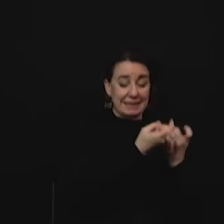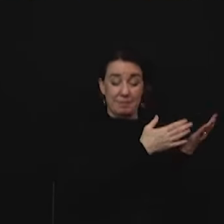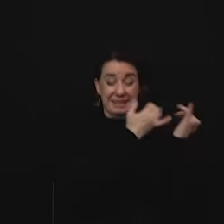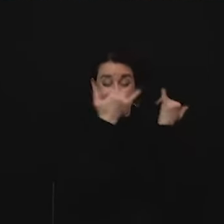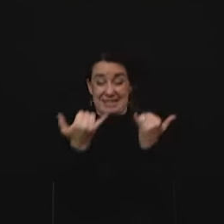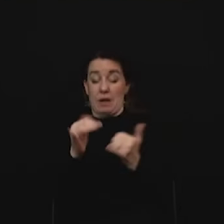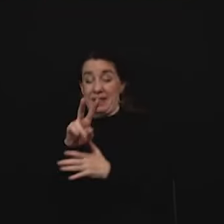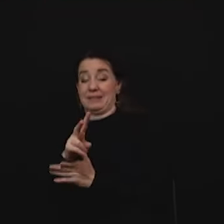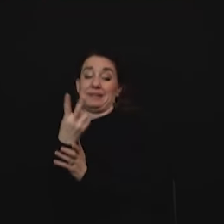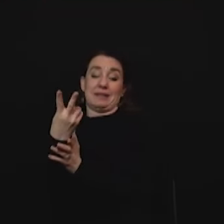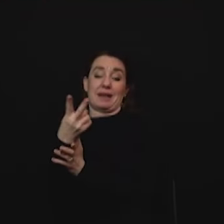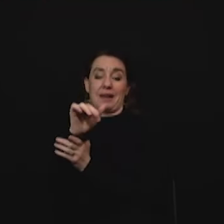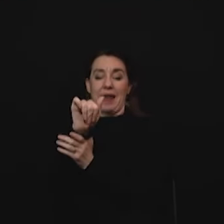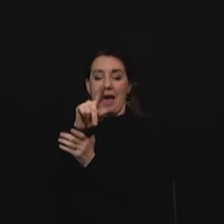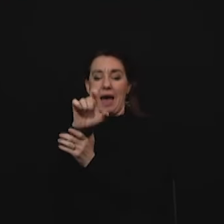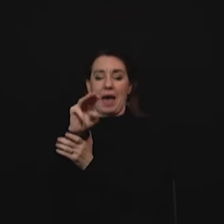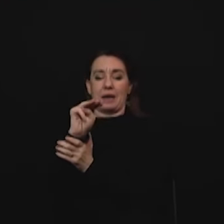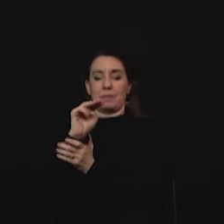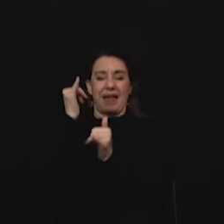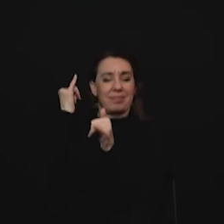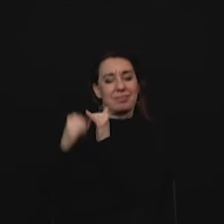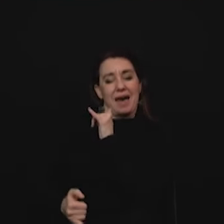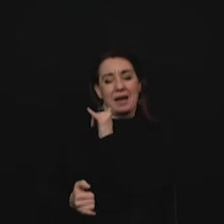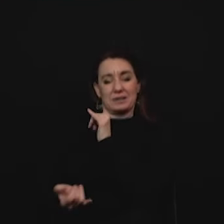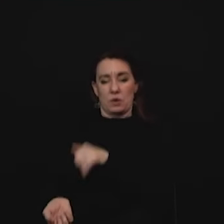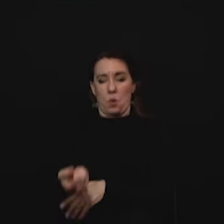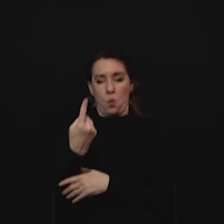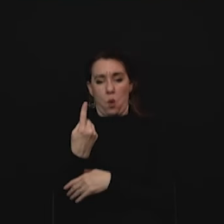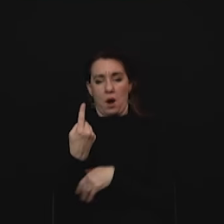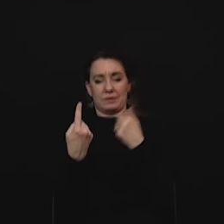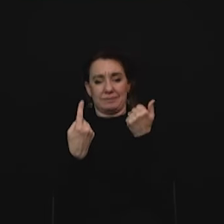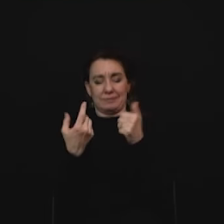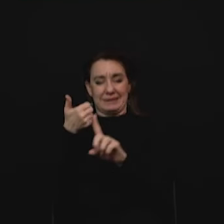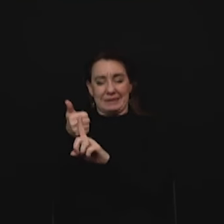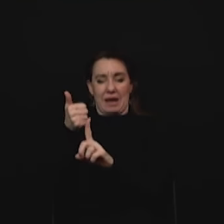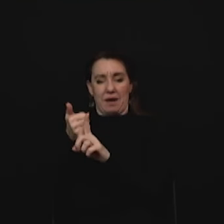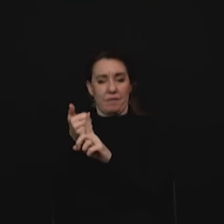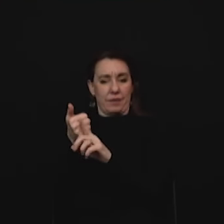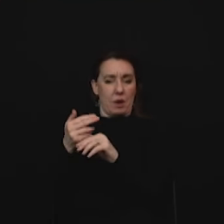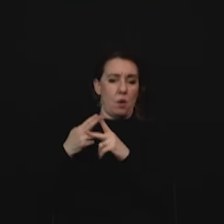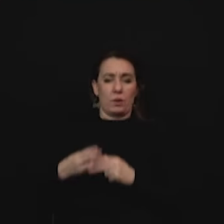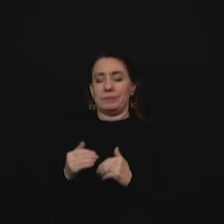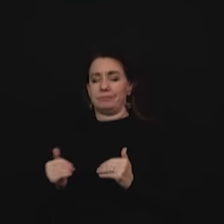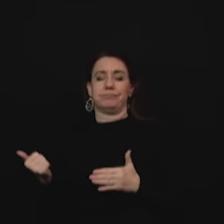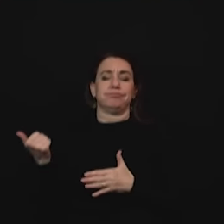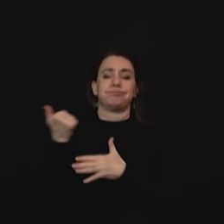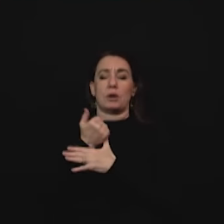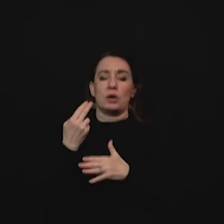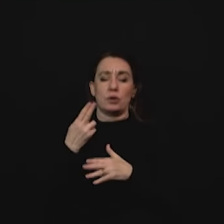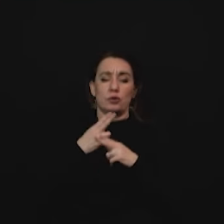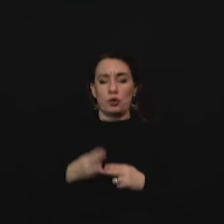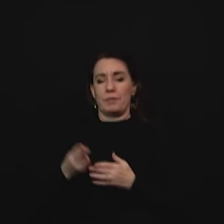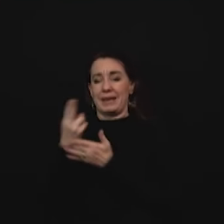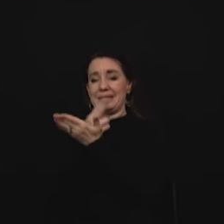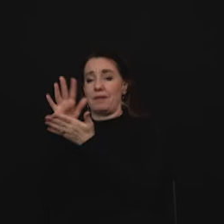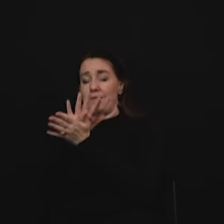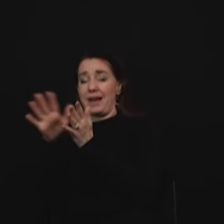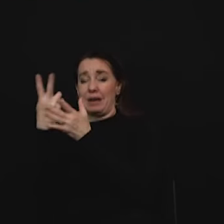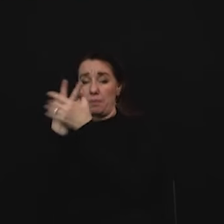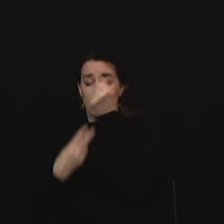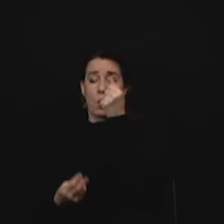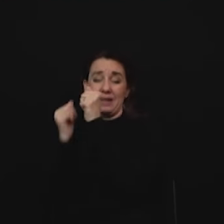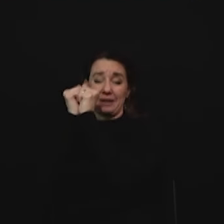second Adam, the last Adam, the one who is for all time, the ultimate human, the one who is human and divine, Jesus Christ, you